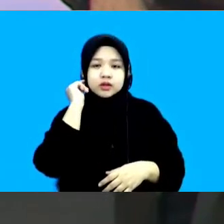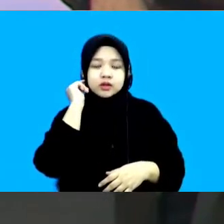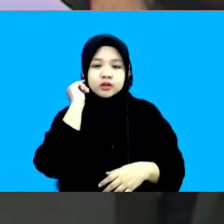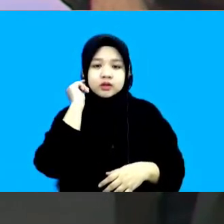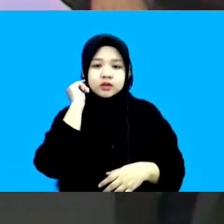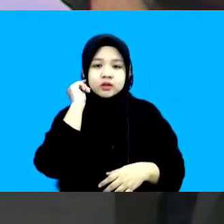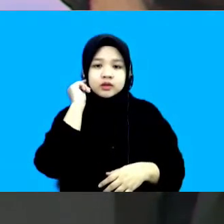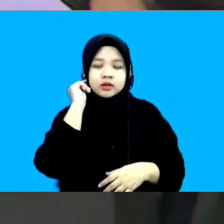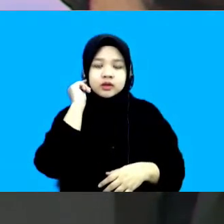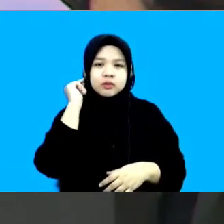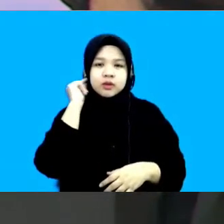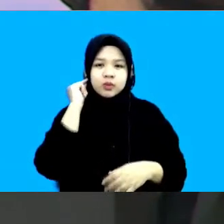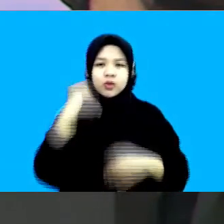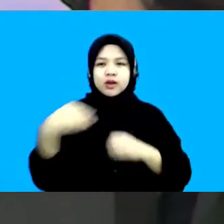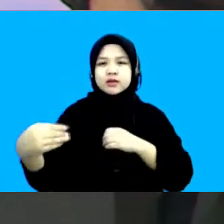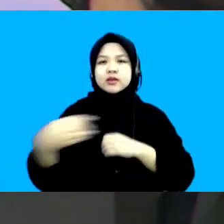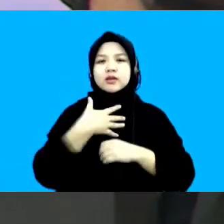FGT.